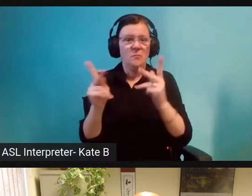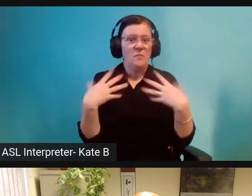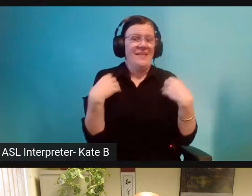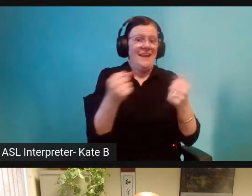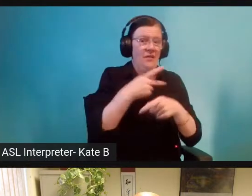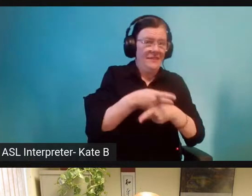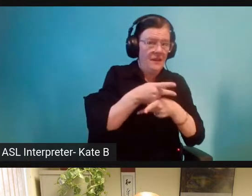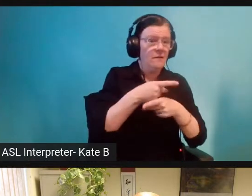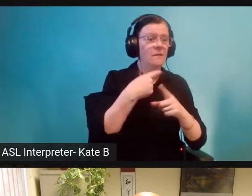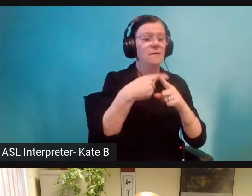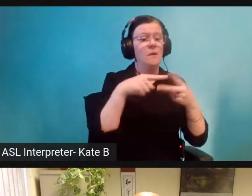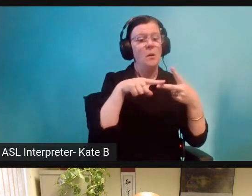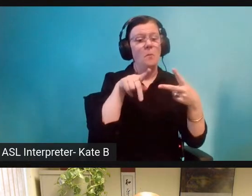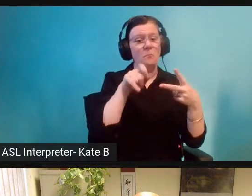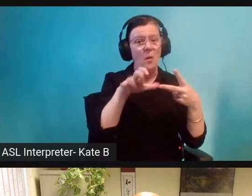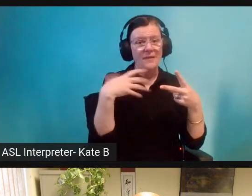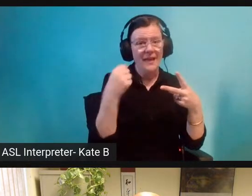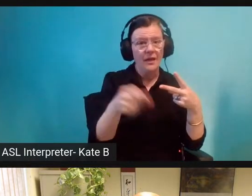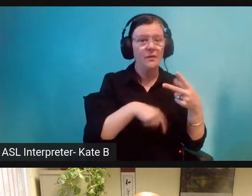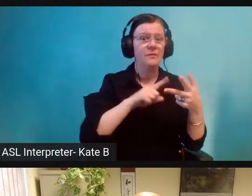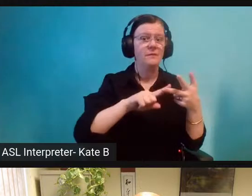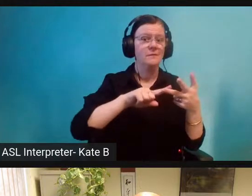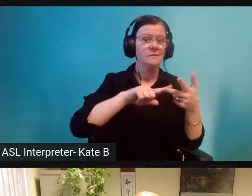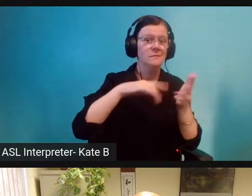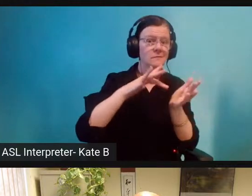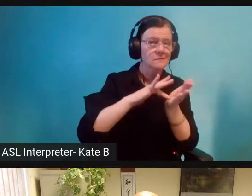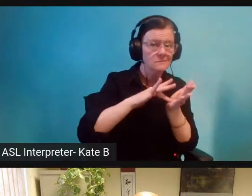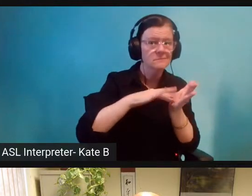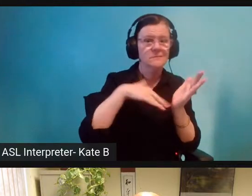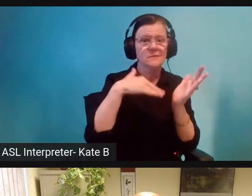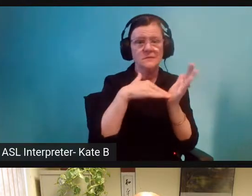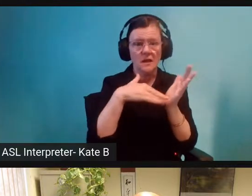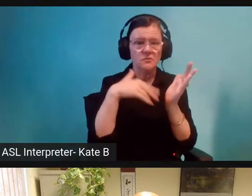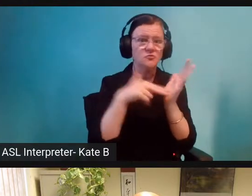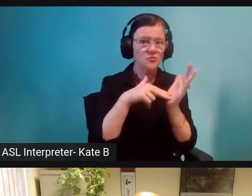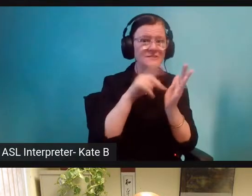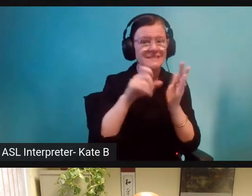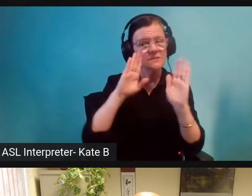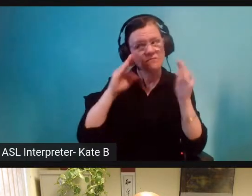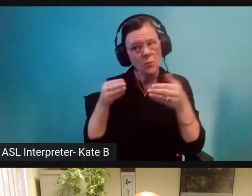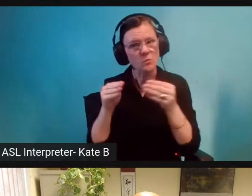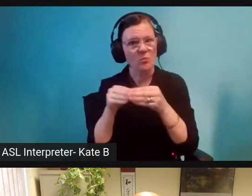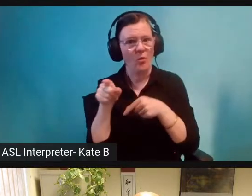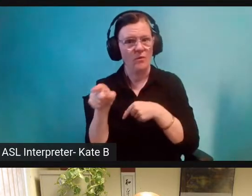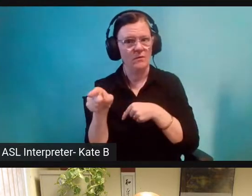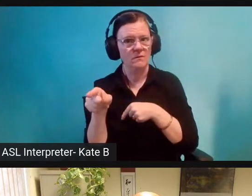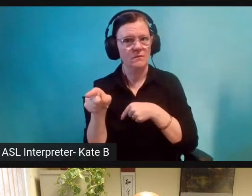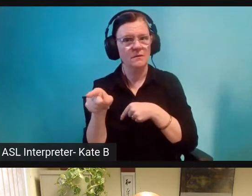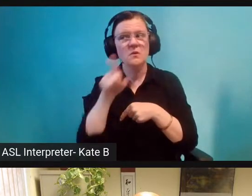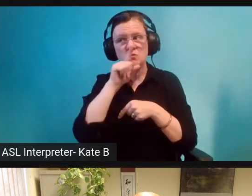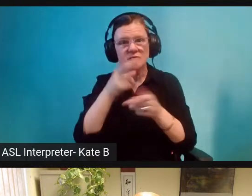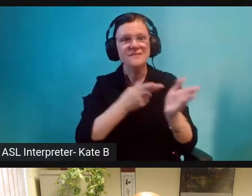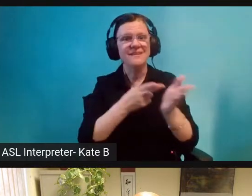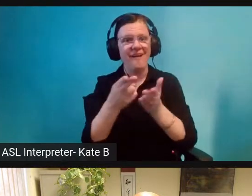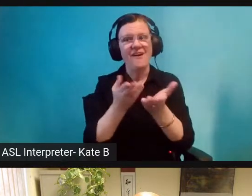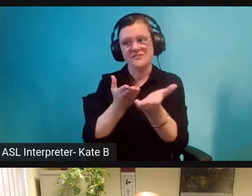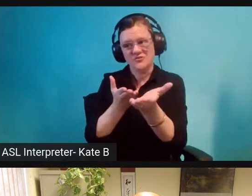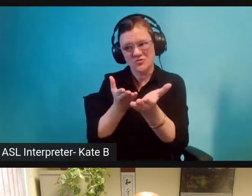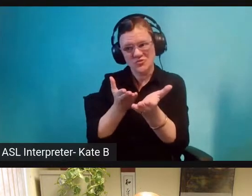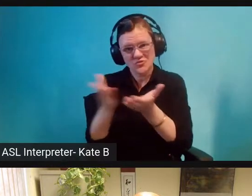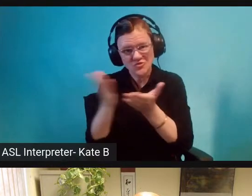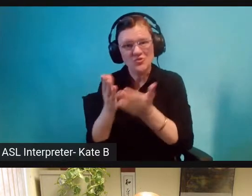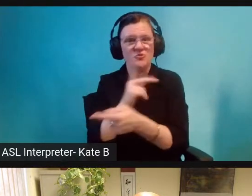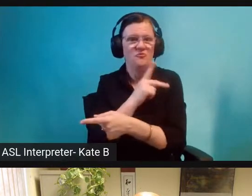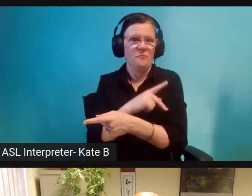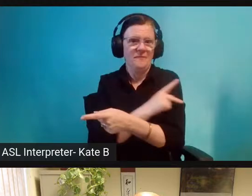health, medical field need to be doing a lot more on in order to really serve your clients, your